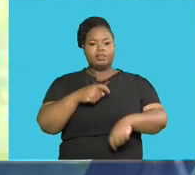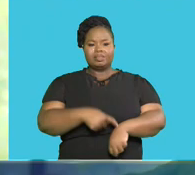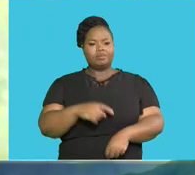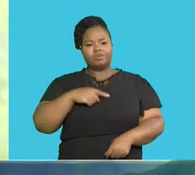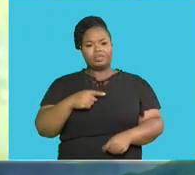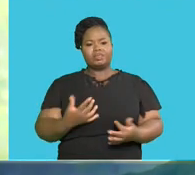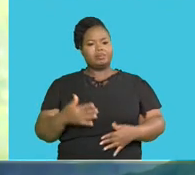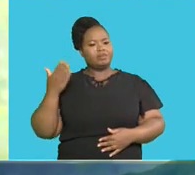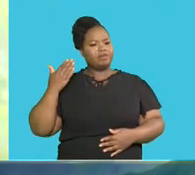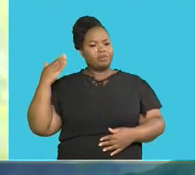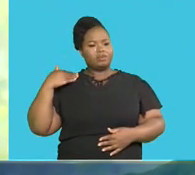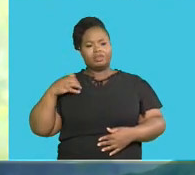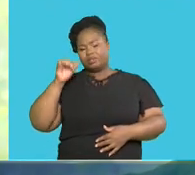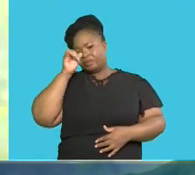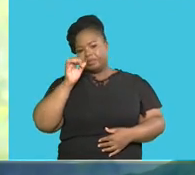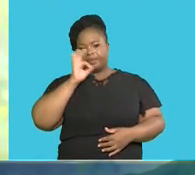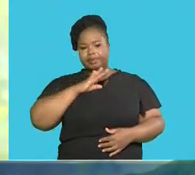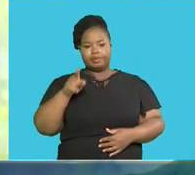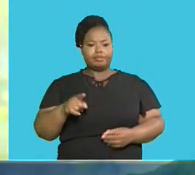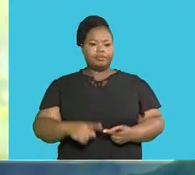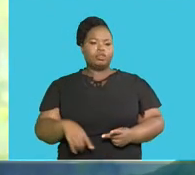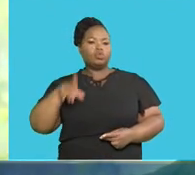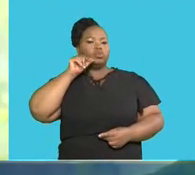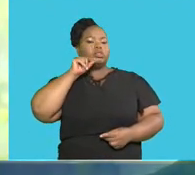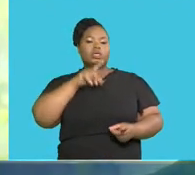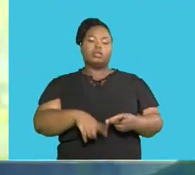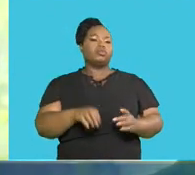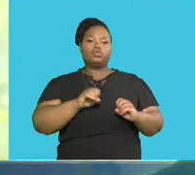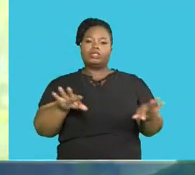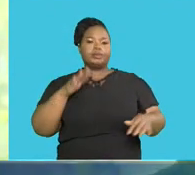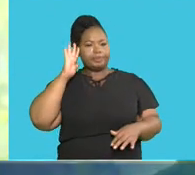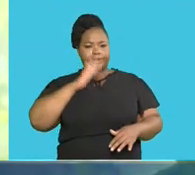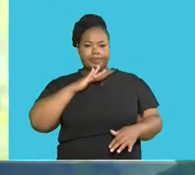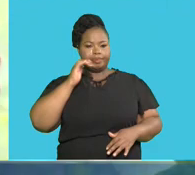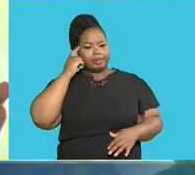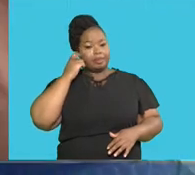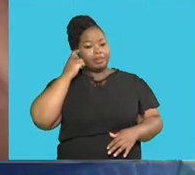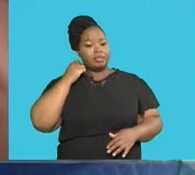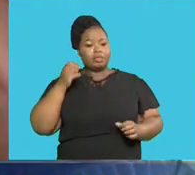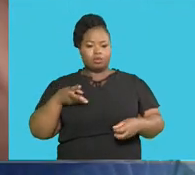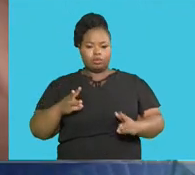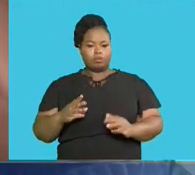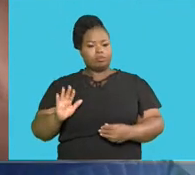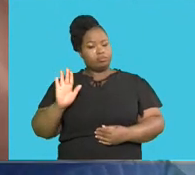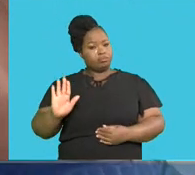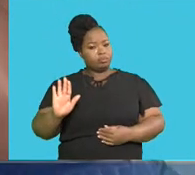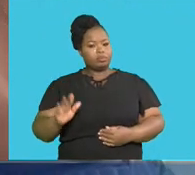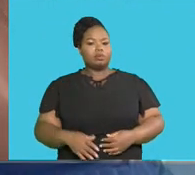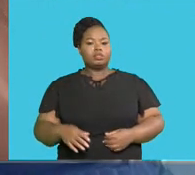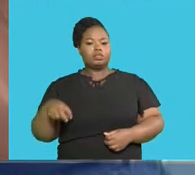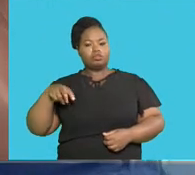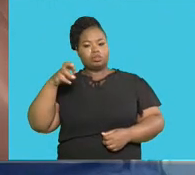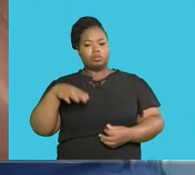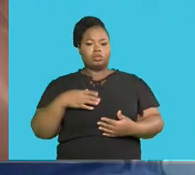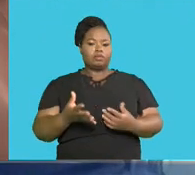Bonya's generation there was no gram, there was no Twitter, there was no trends. There was the path you walked and the journey